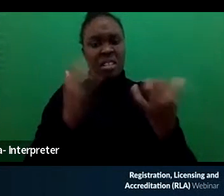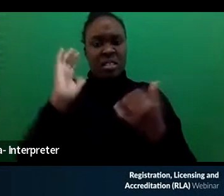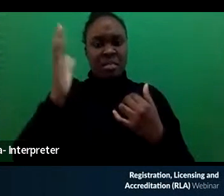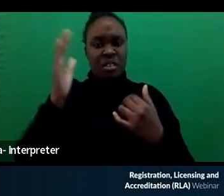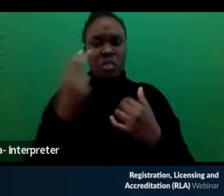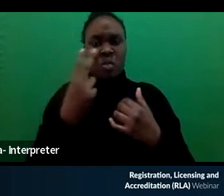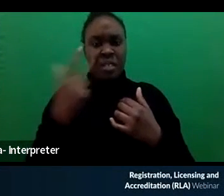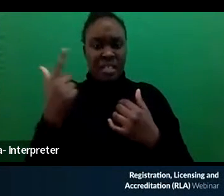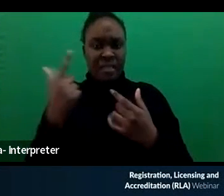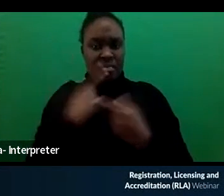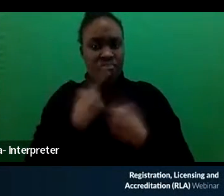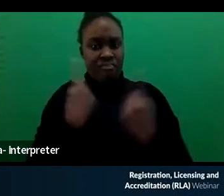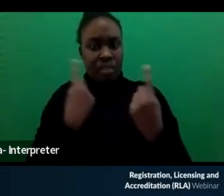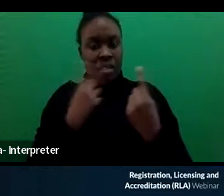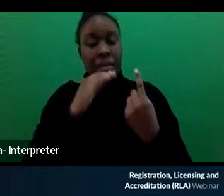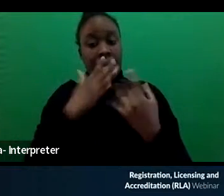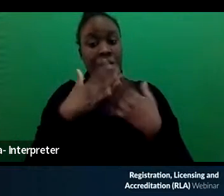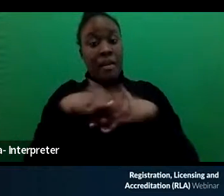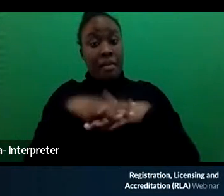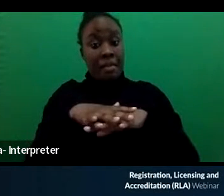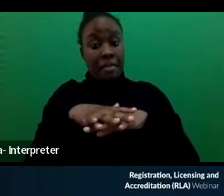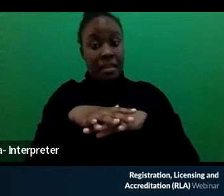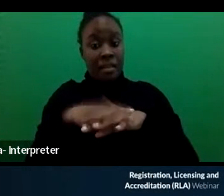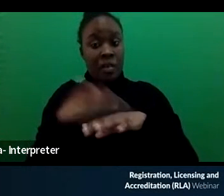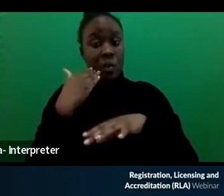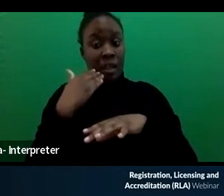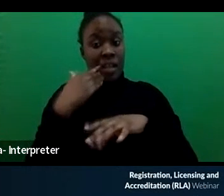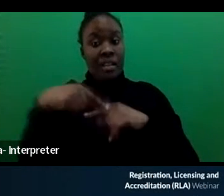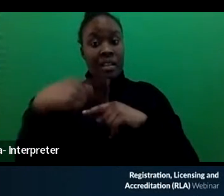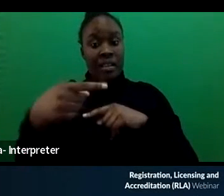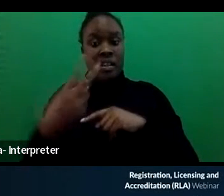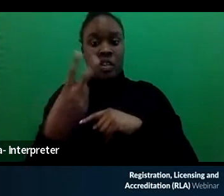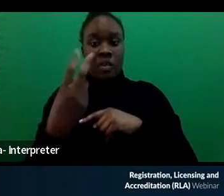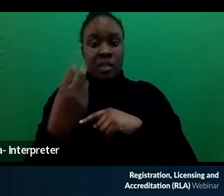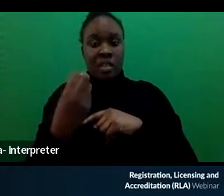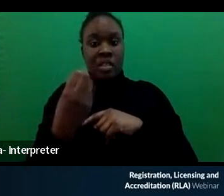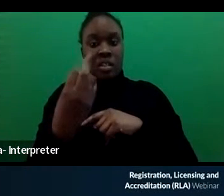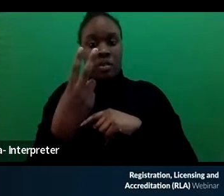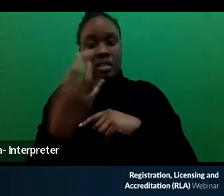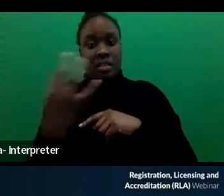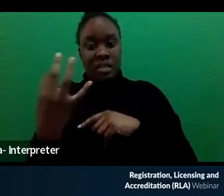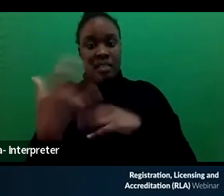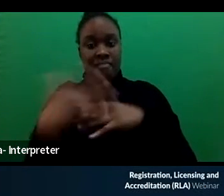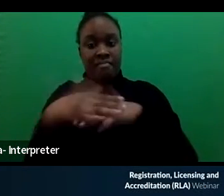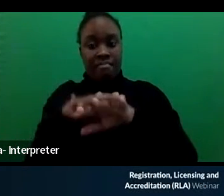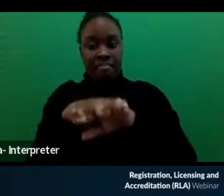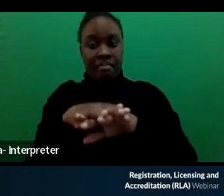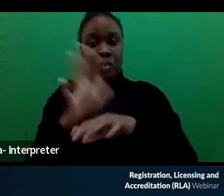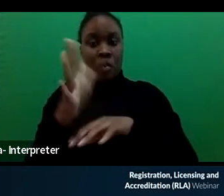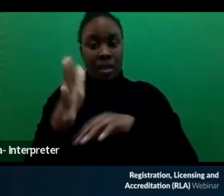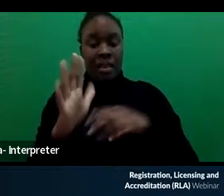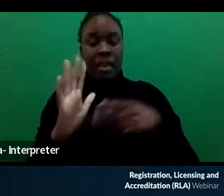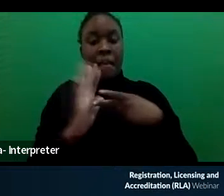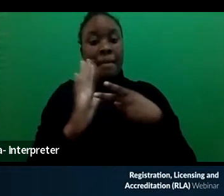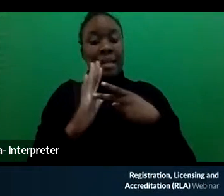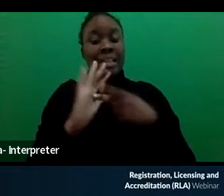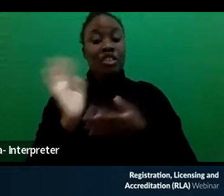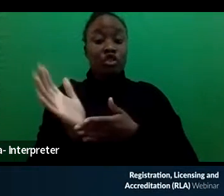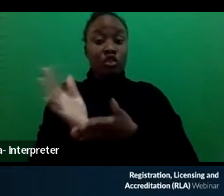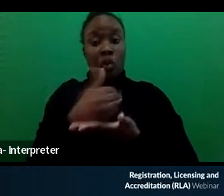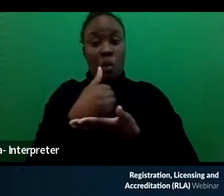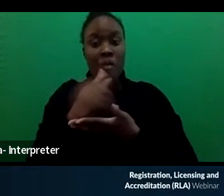was announced, which will be implemented in 2023. But turnover tax is much